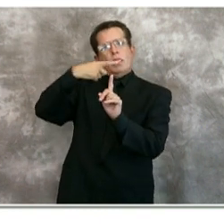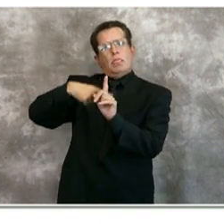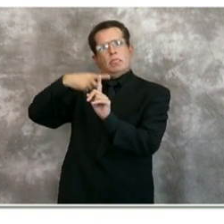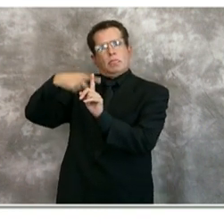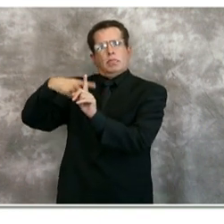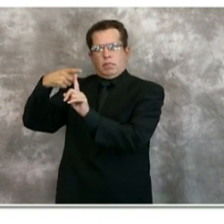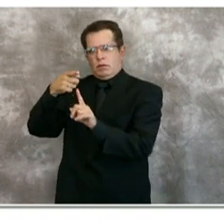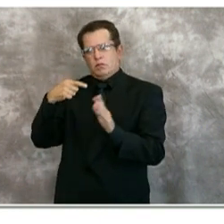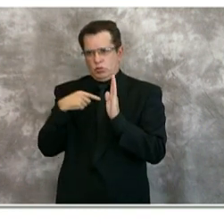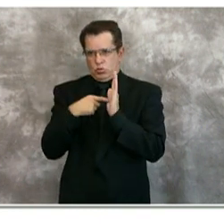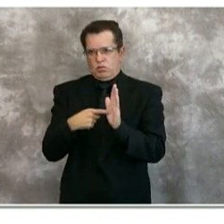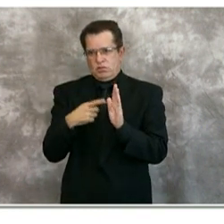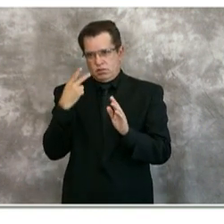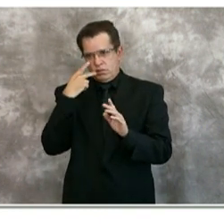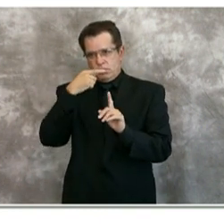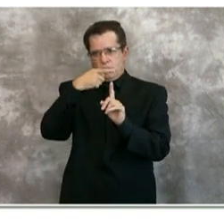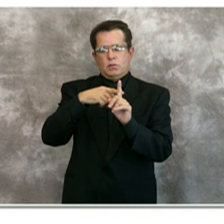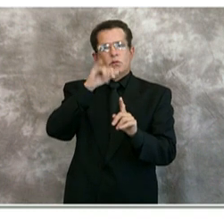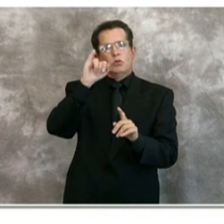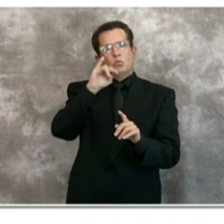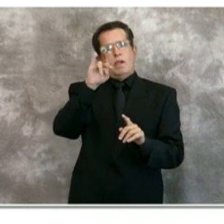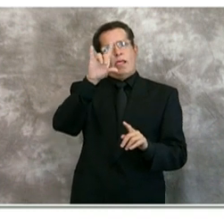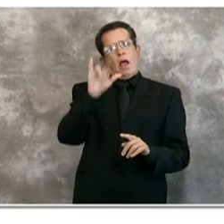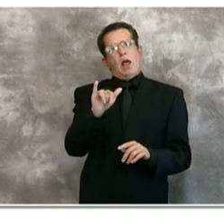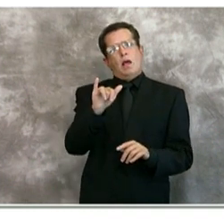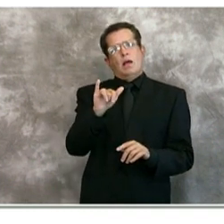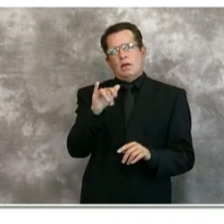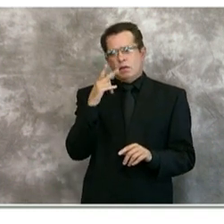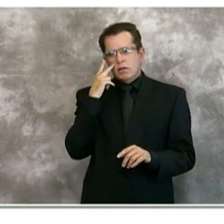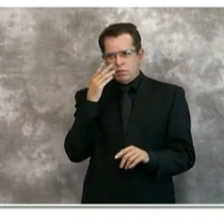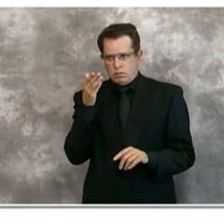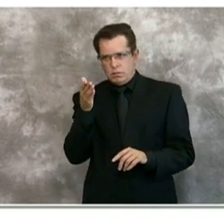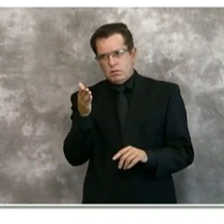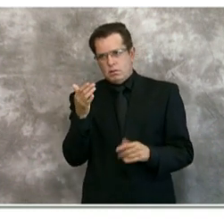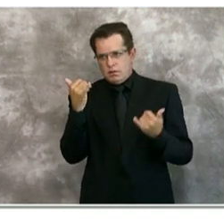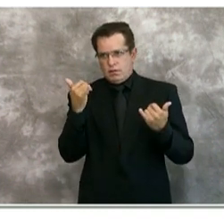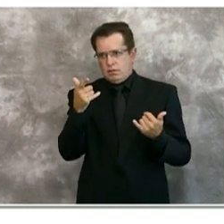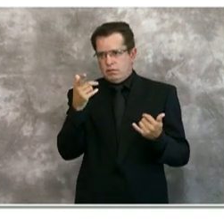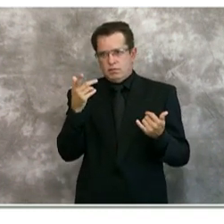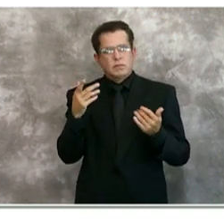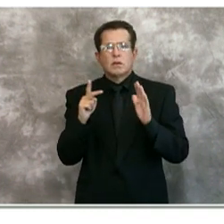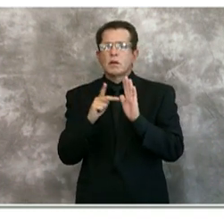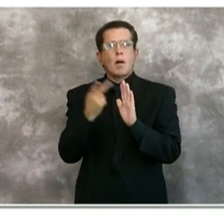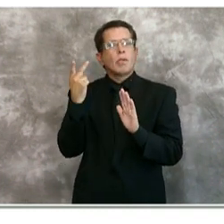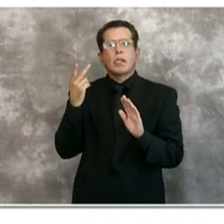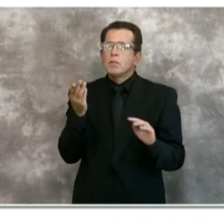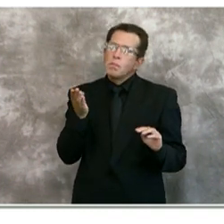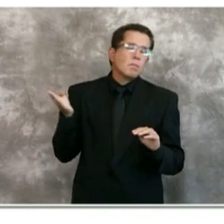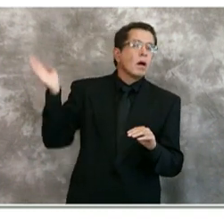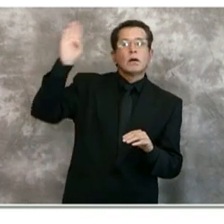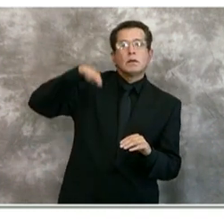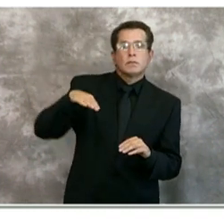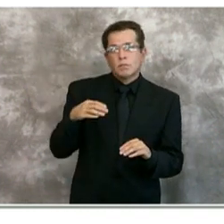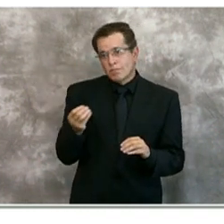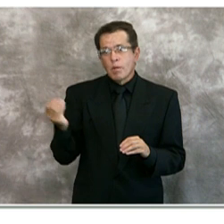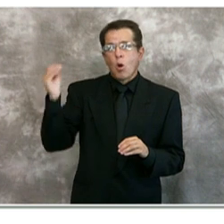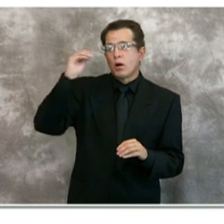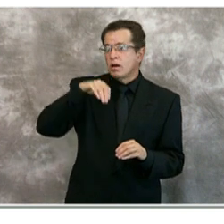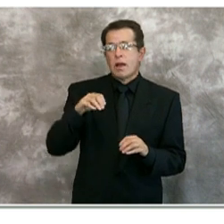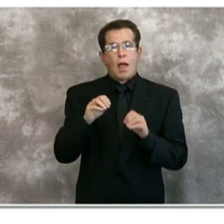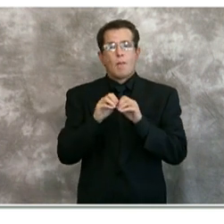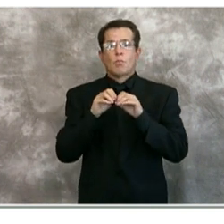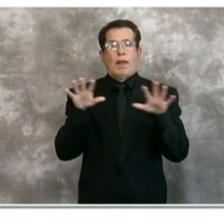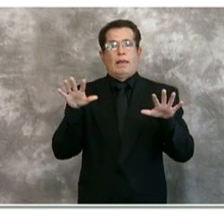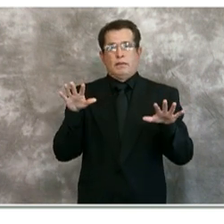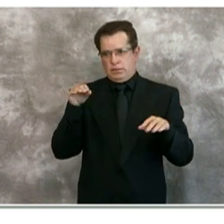you can see, for the month of July, we now have more than doubled the number of outbreaks